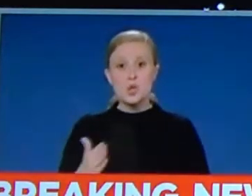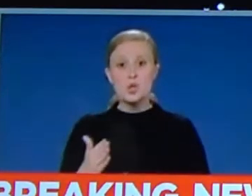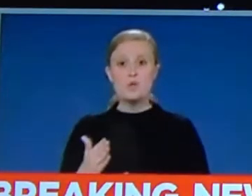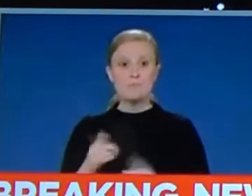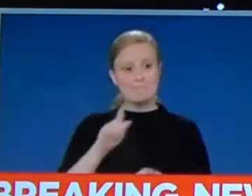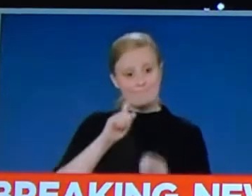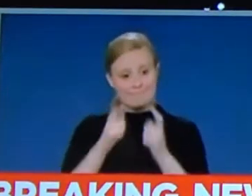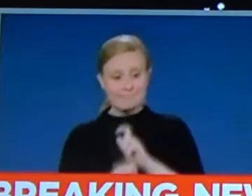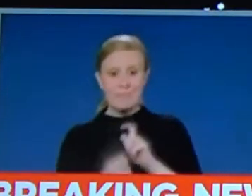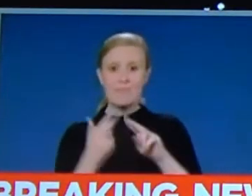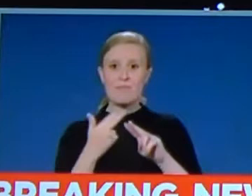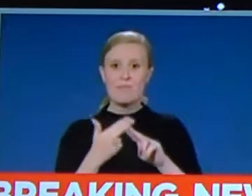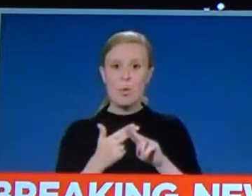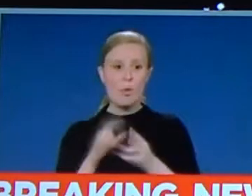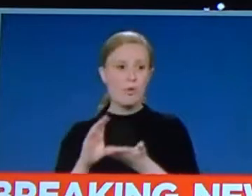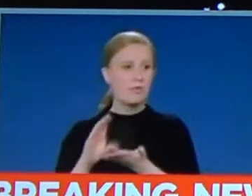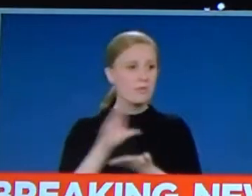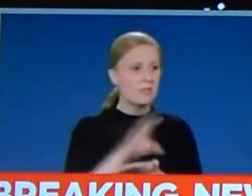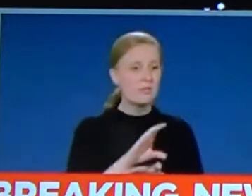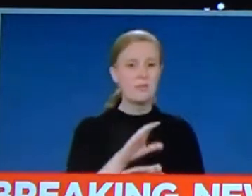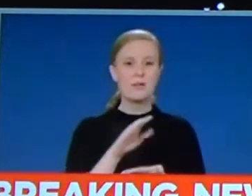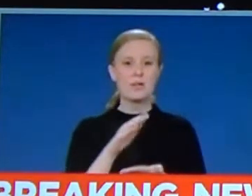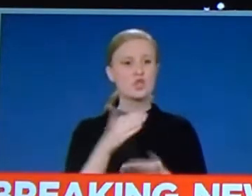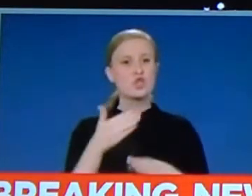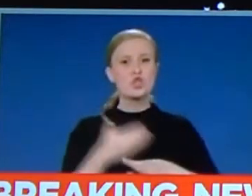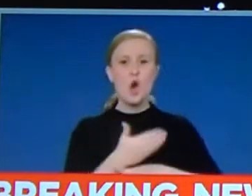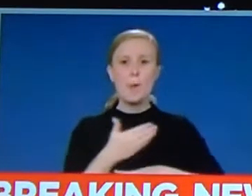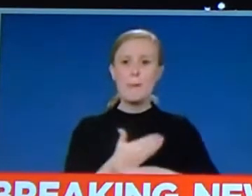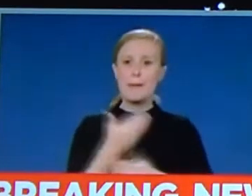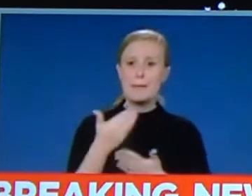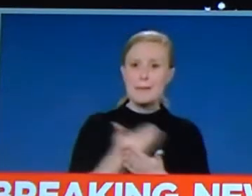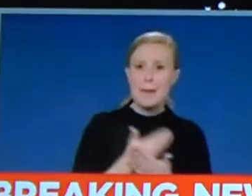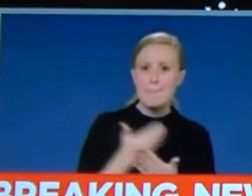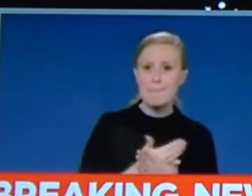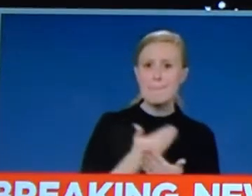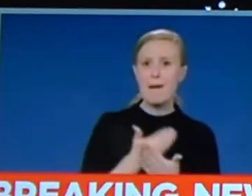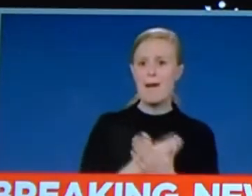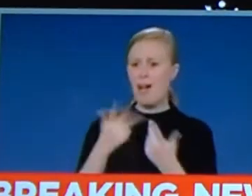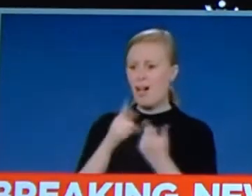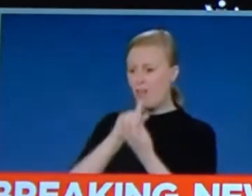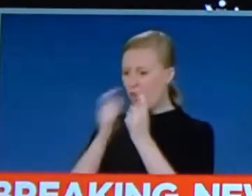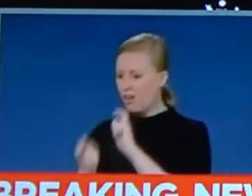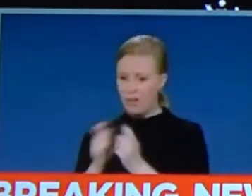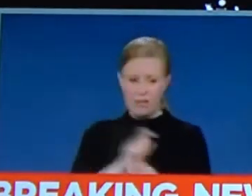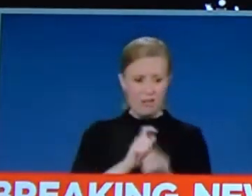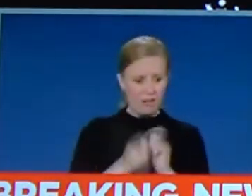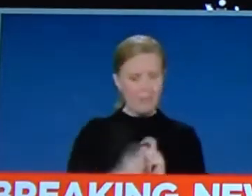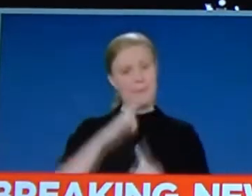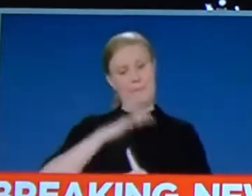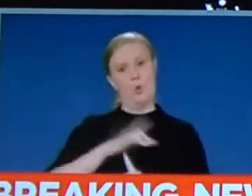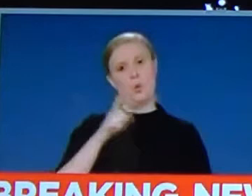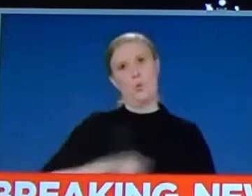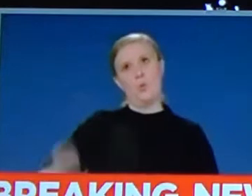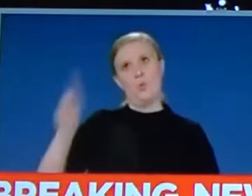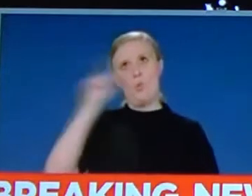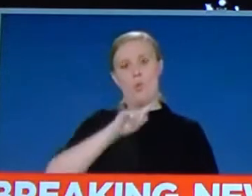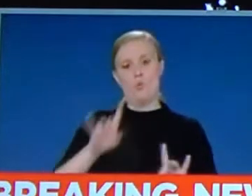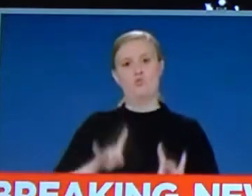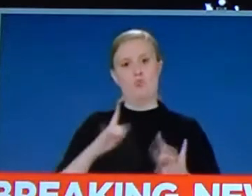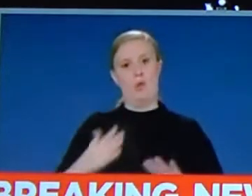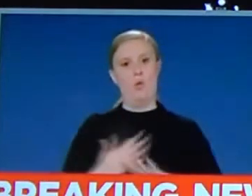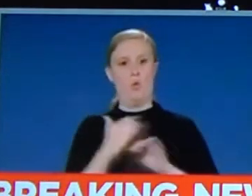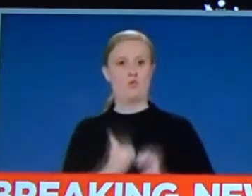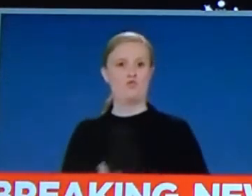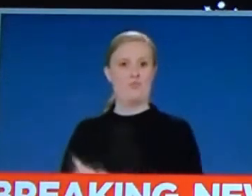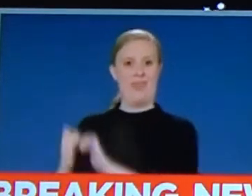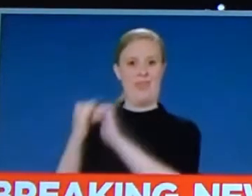JobKeeper program and the many things that relate to that. And so the Attorney-General has also been working with Fair Work and others to ensure some very constructive